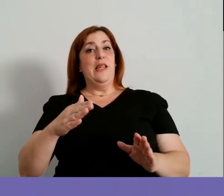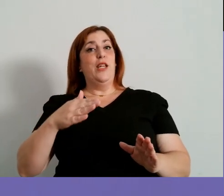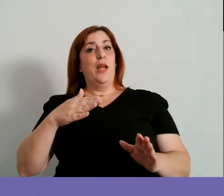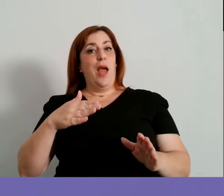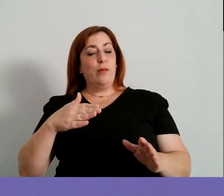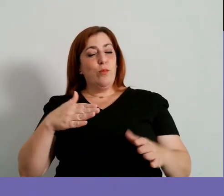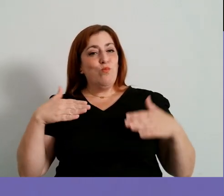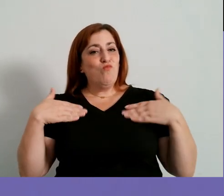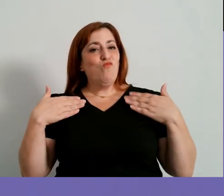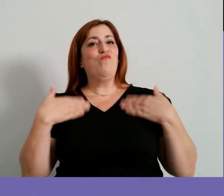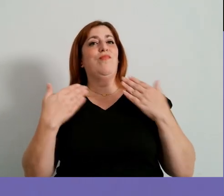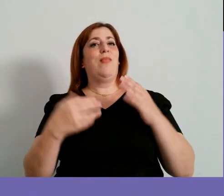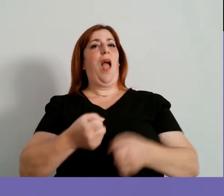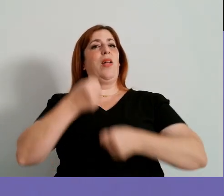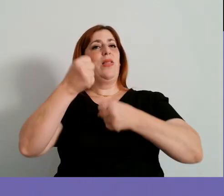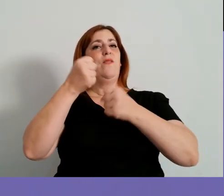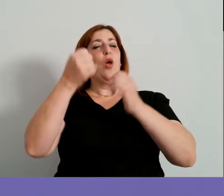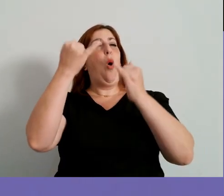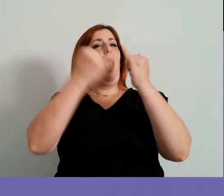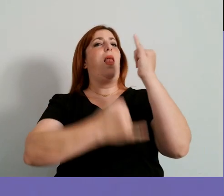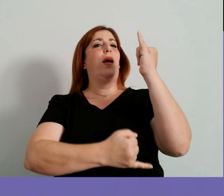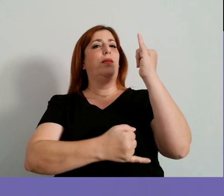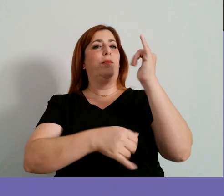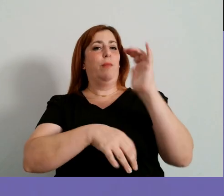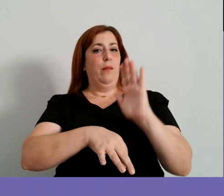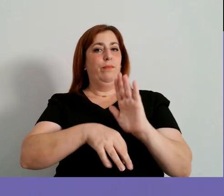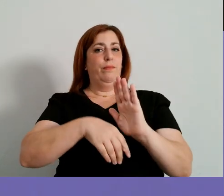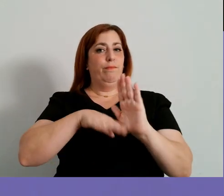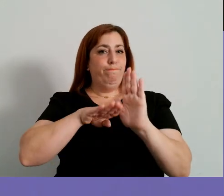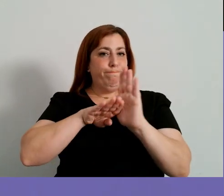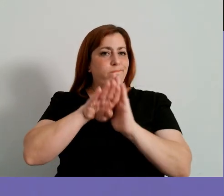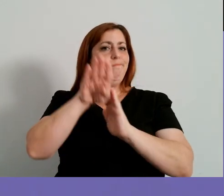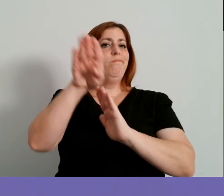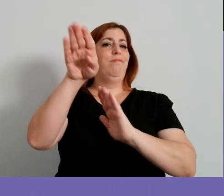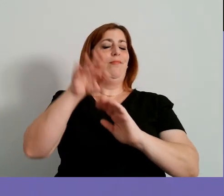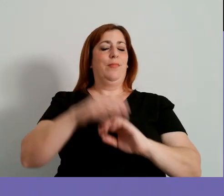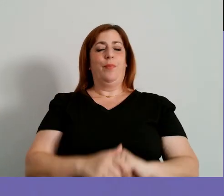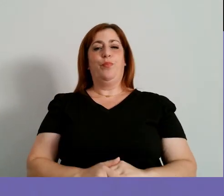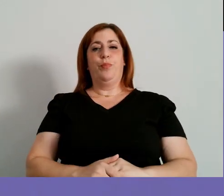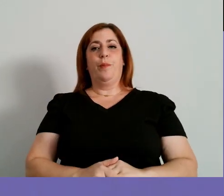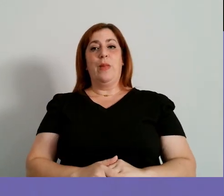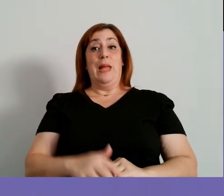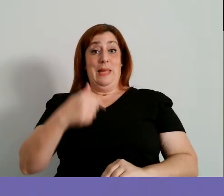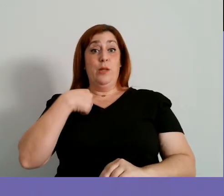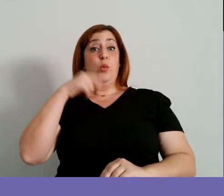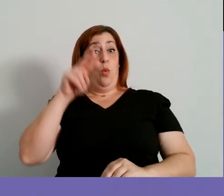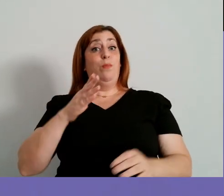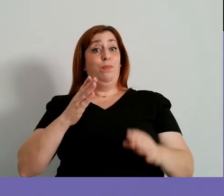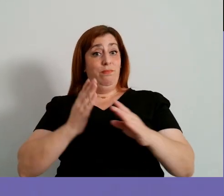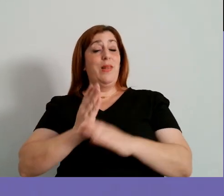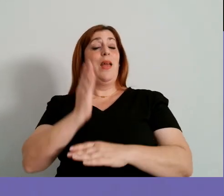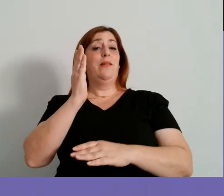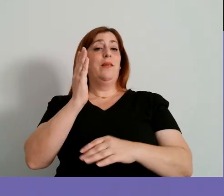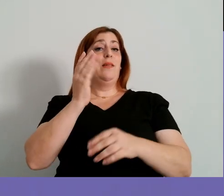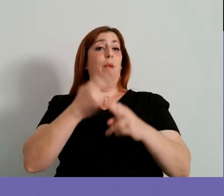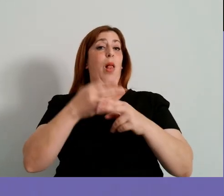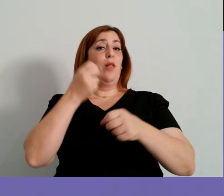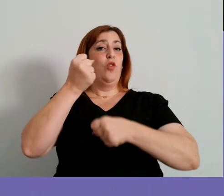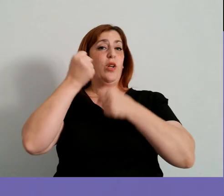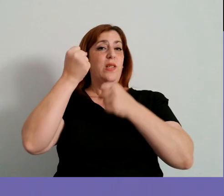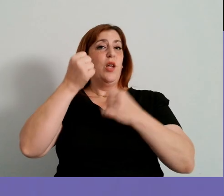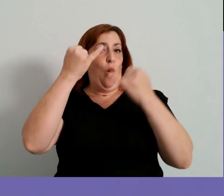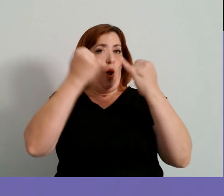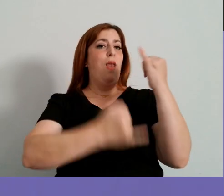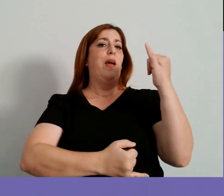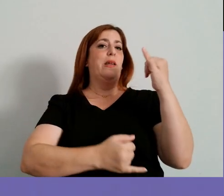autistic advocates and activists online. That is where I started off. Um, uh, and I